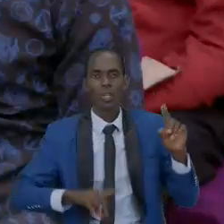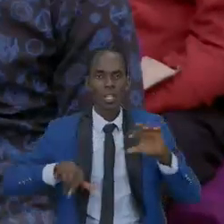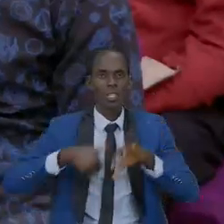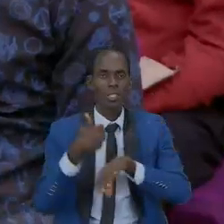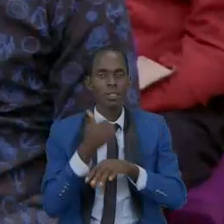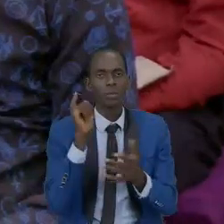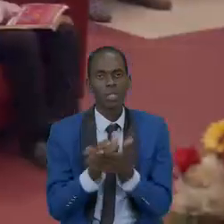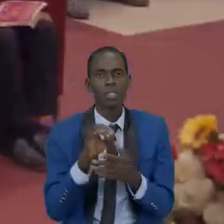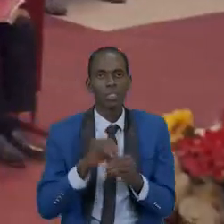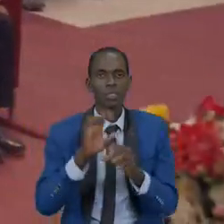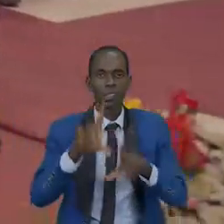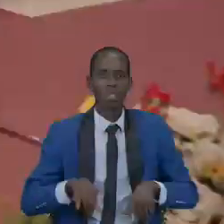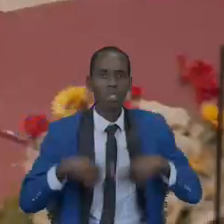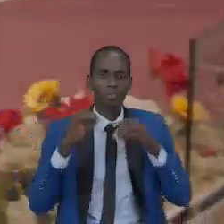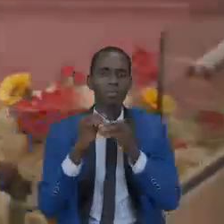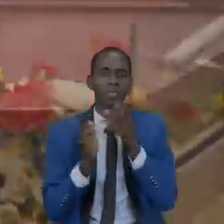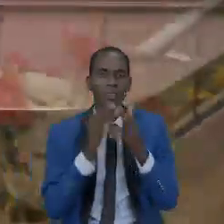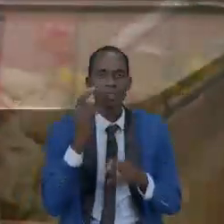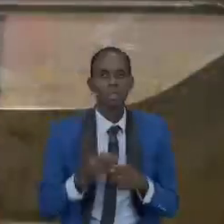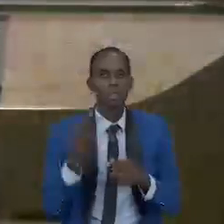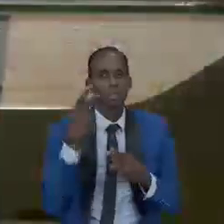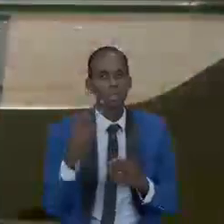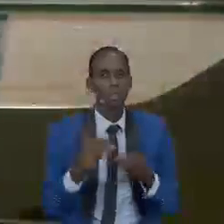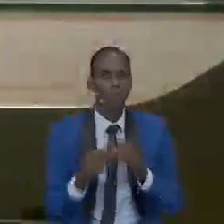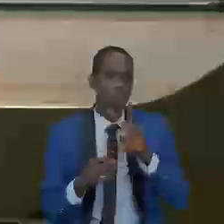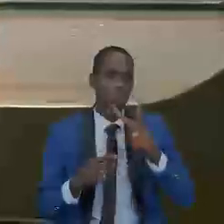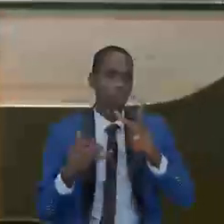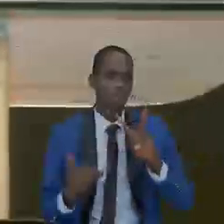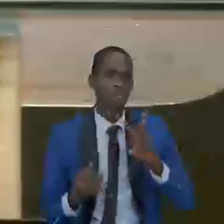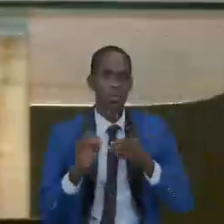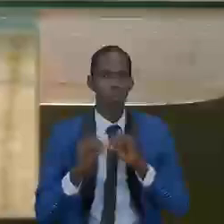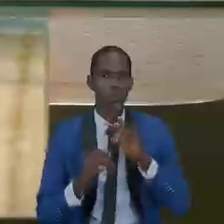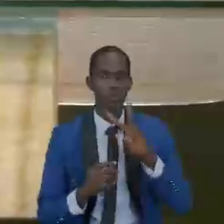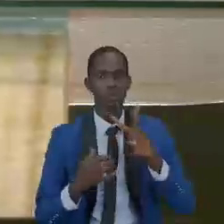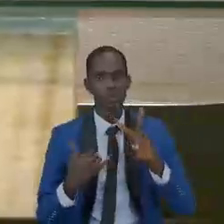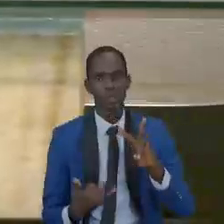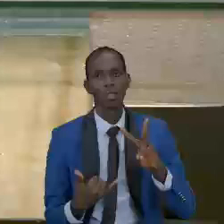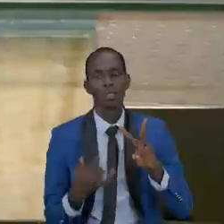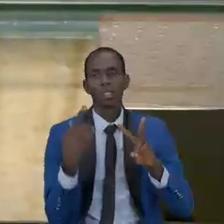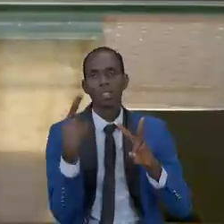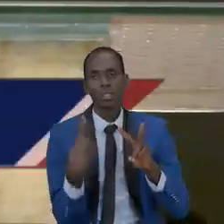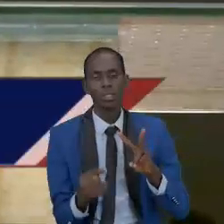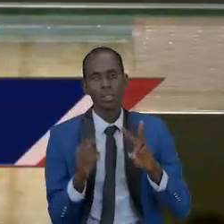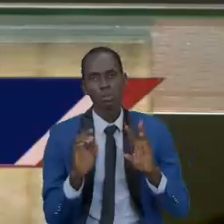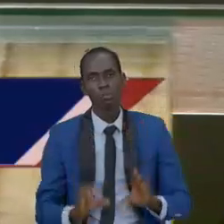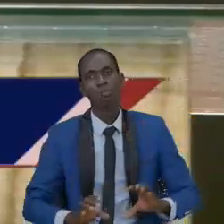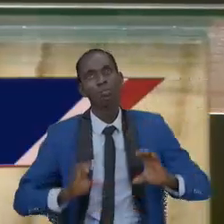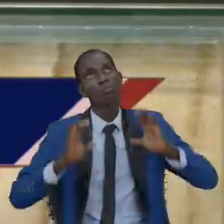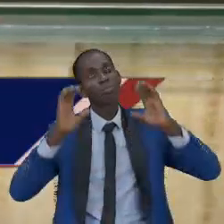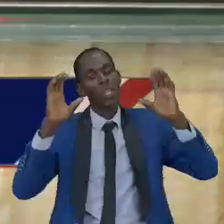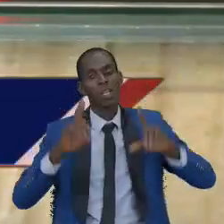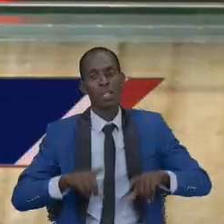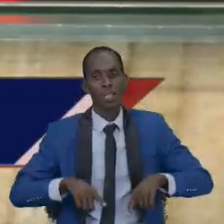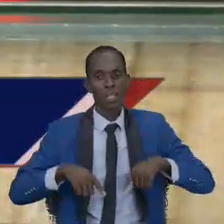your life in Jesus' name. Let's look at number two there. Number two, the consecrated lifestyle